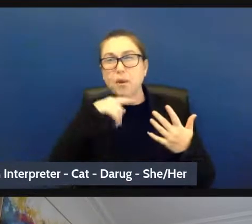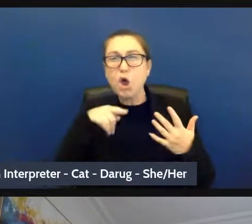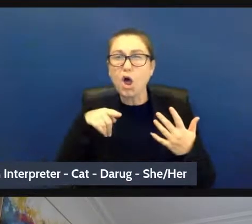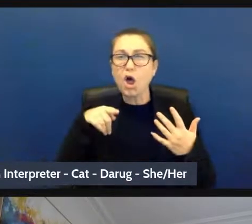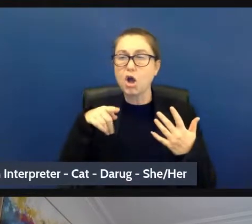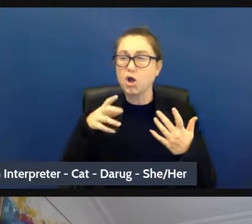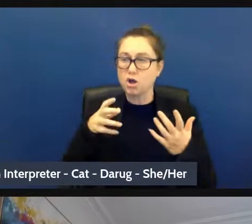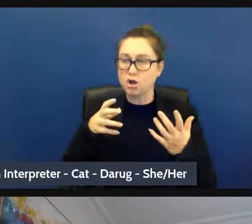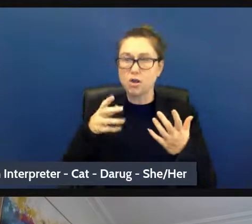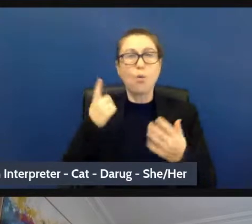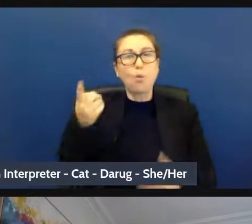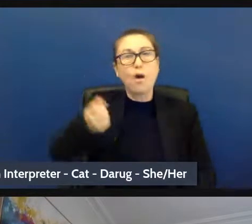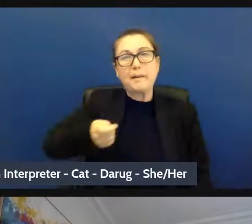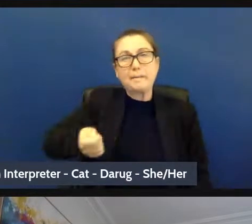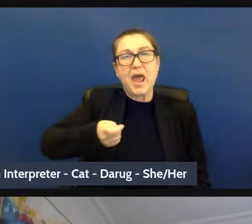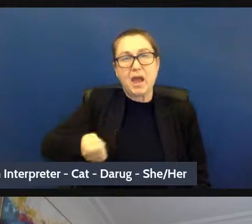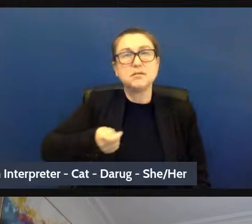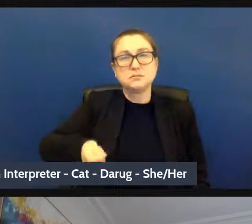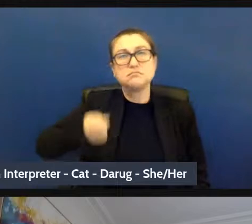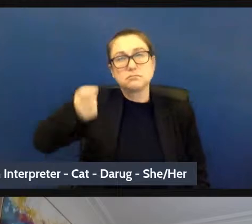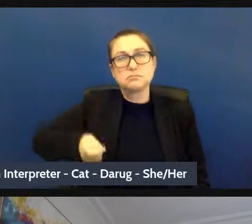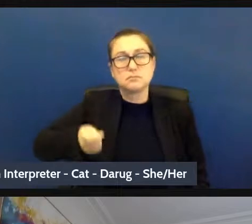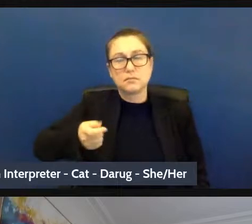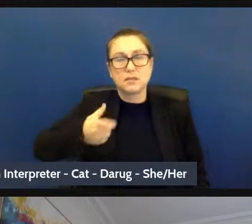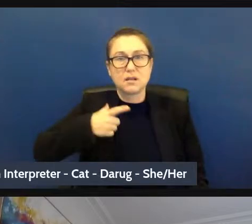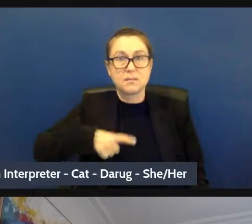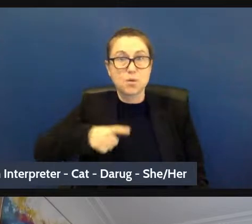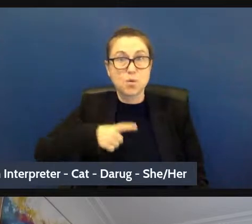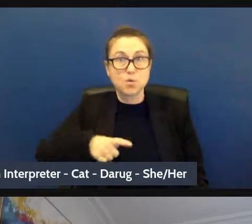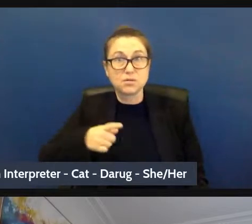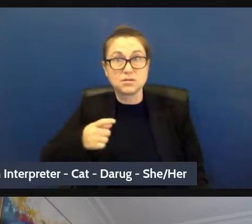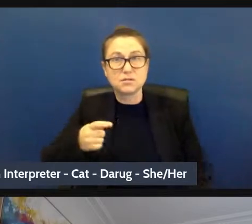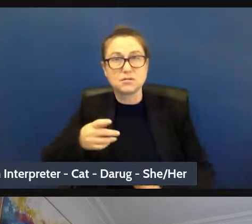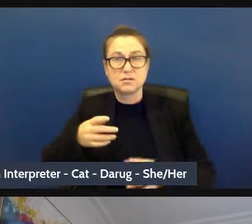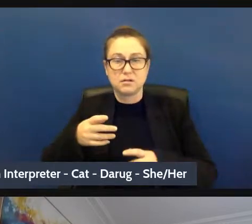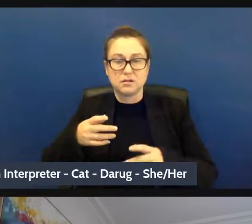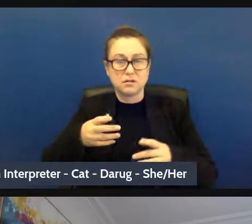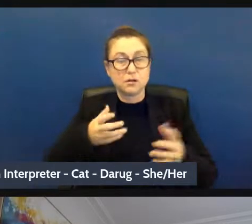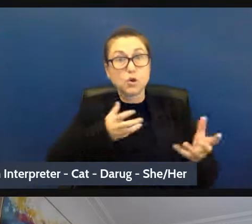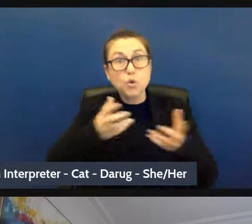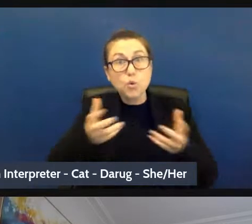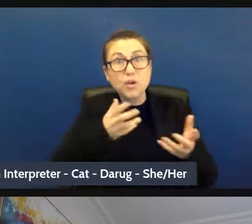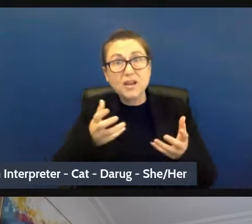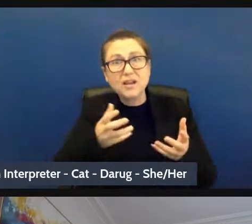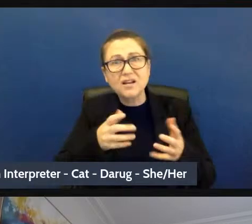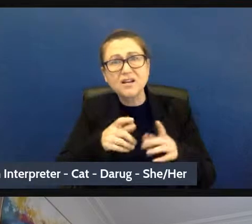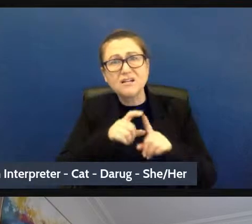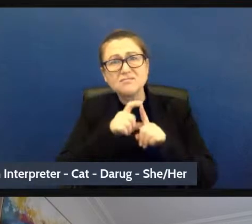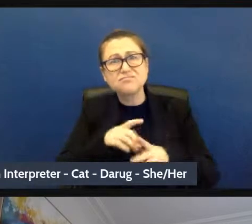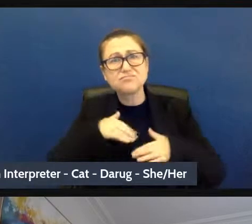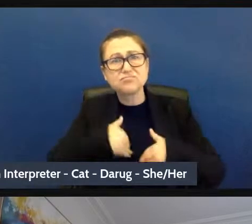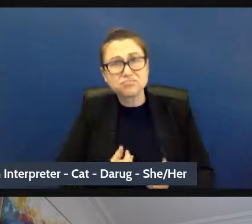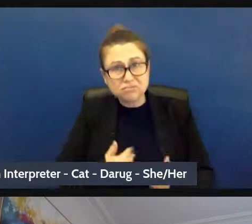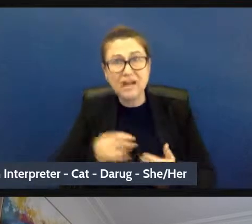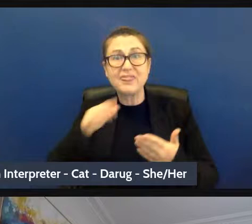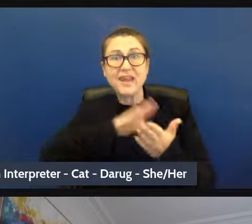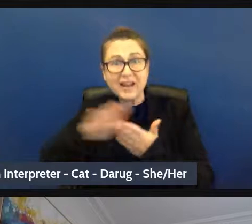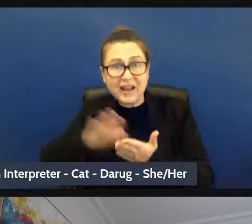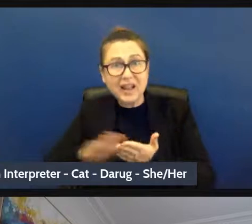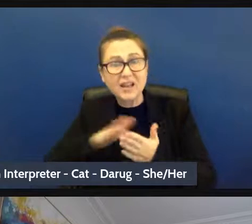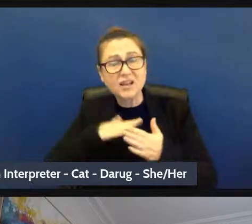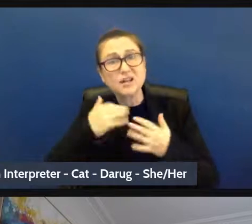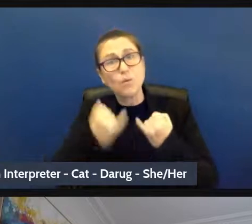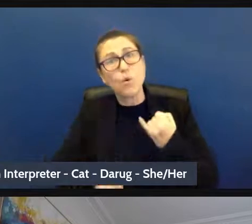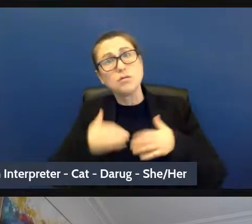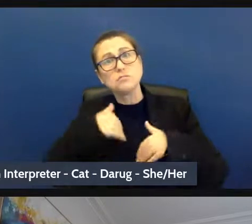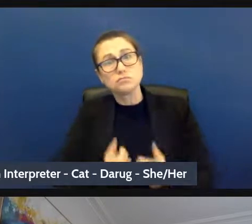need one pan because it's exhausting cooking and it's really difficult to face the cleanup journey afterwards.